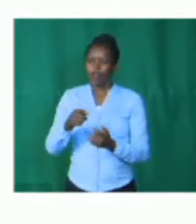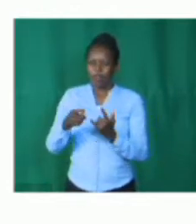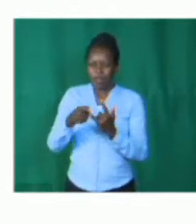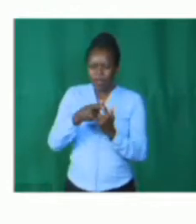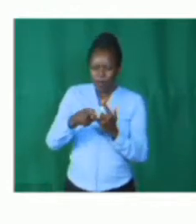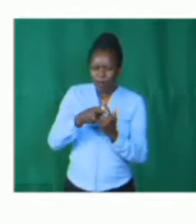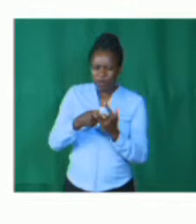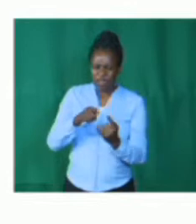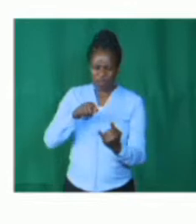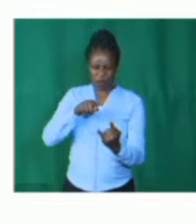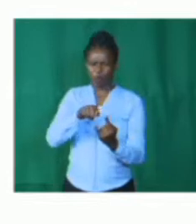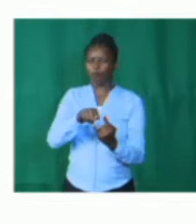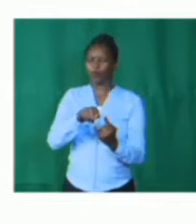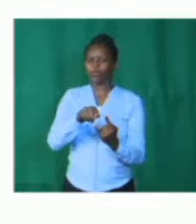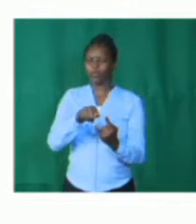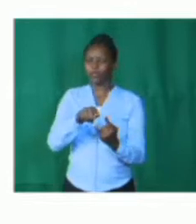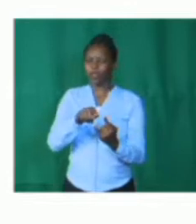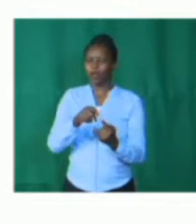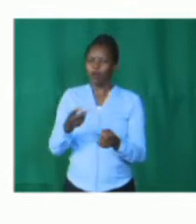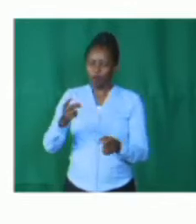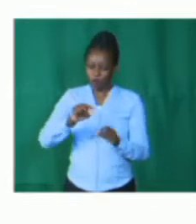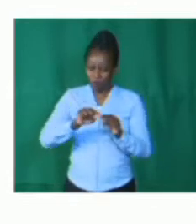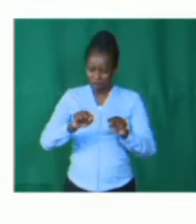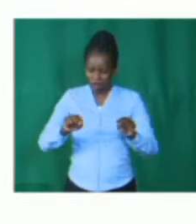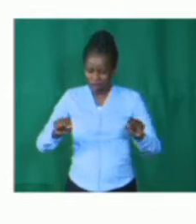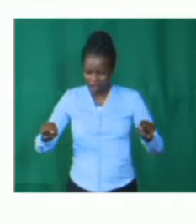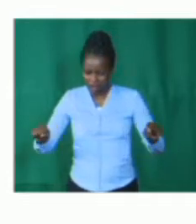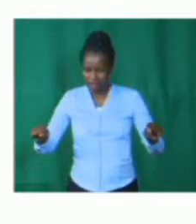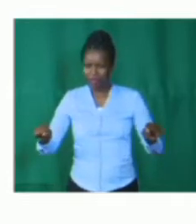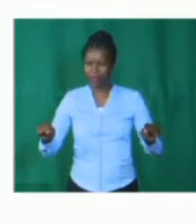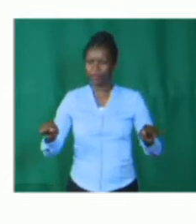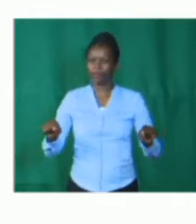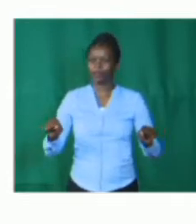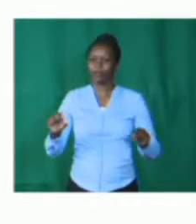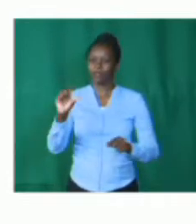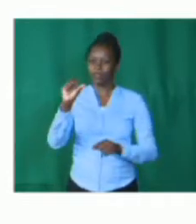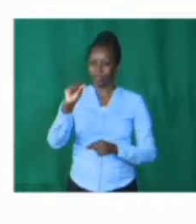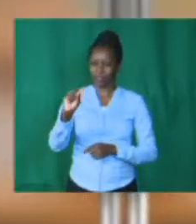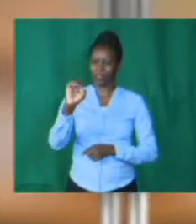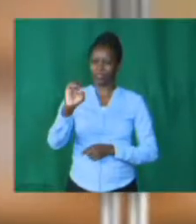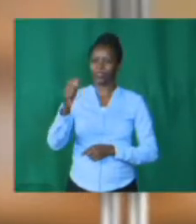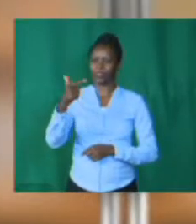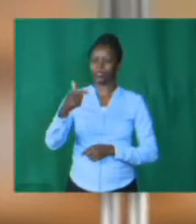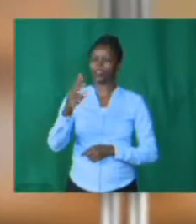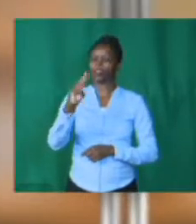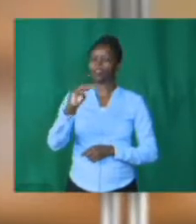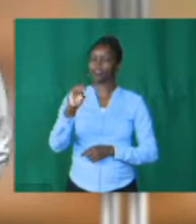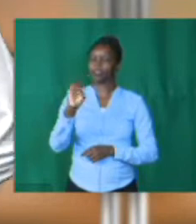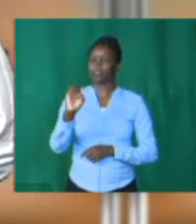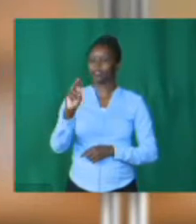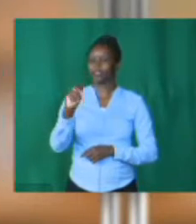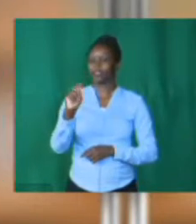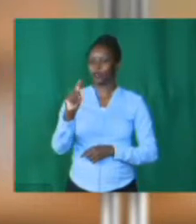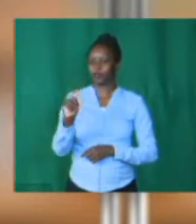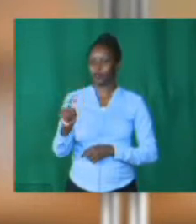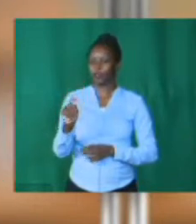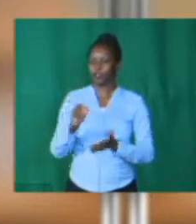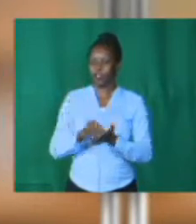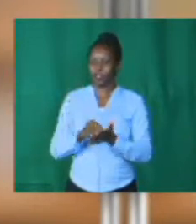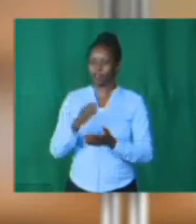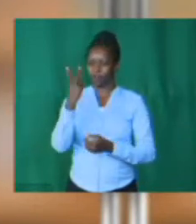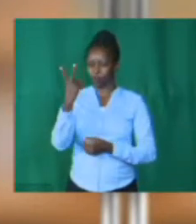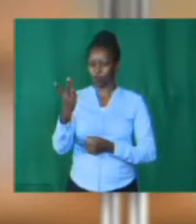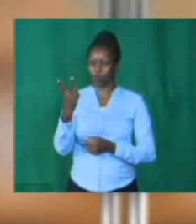midpoint of a line segment, again given its end points. So those are the 2 objectives that we